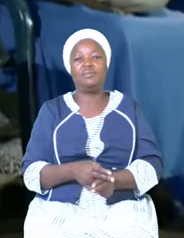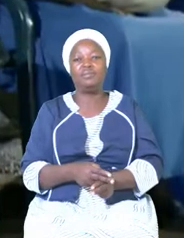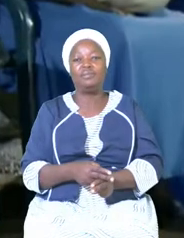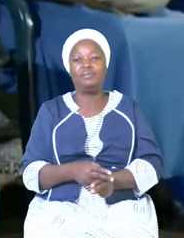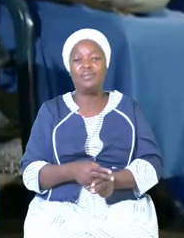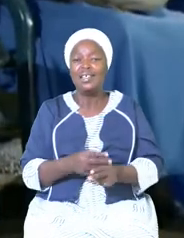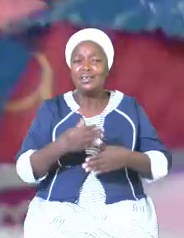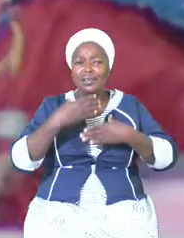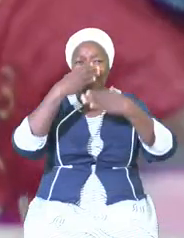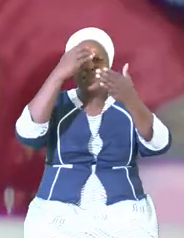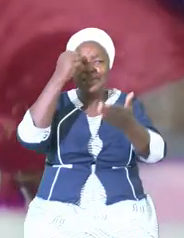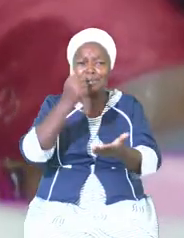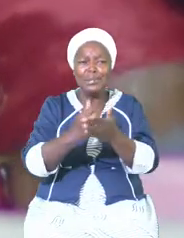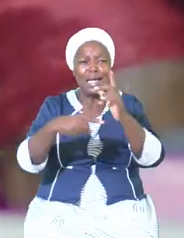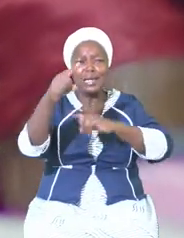Amen.